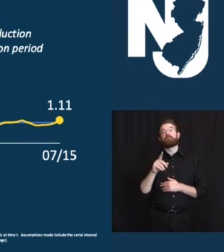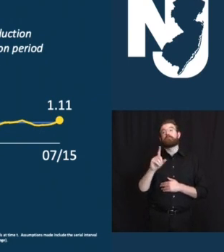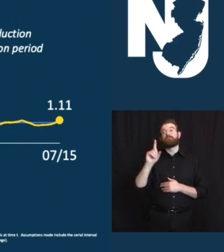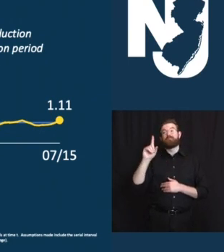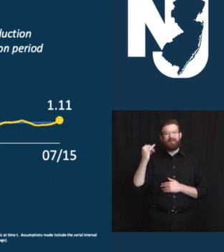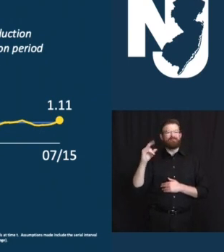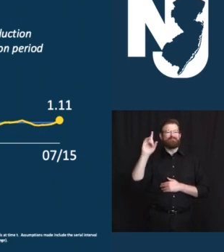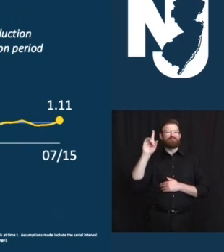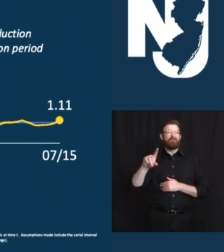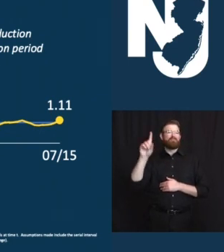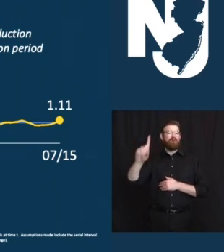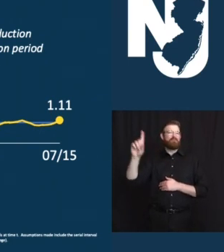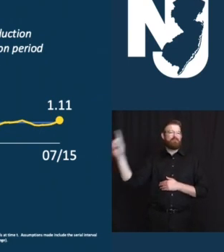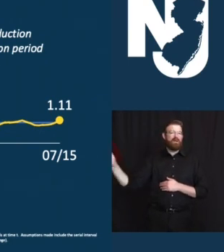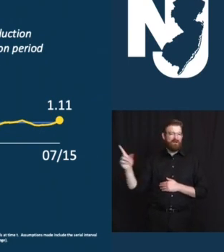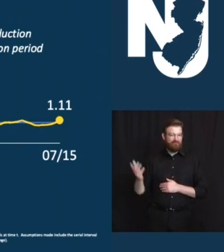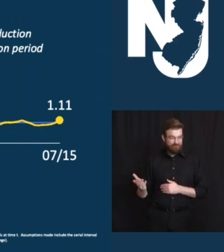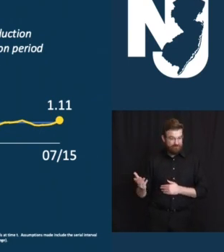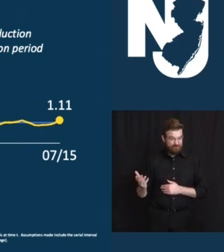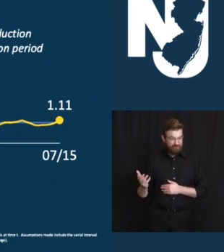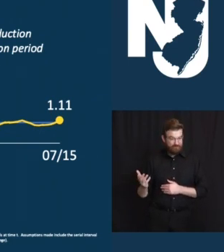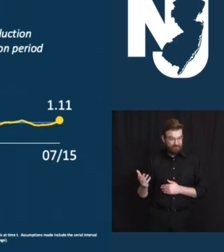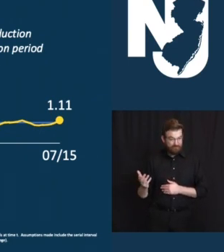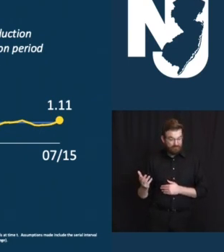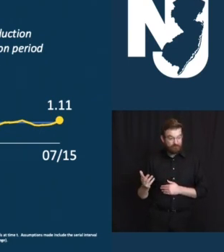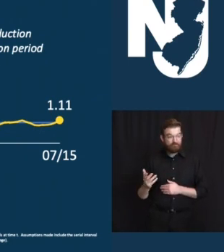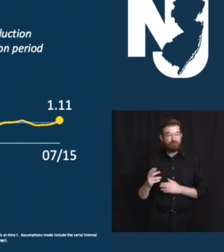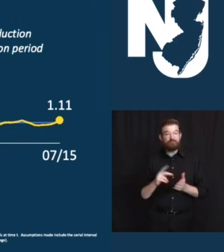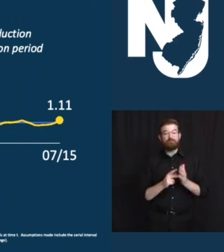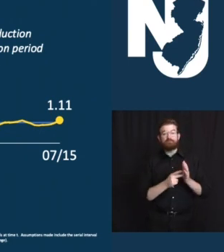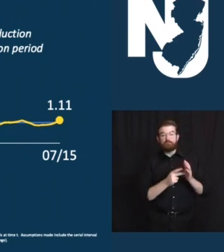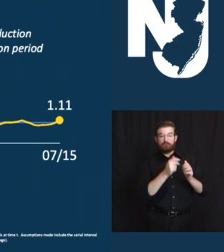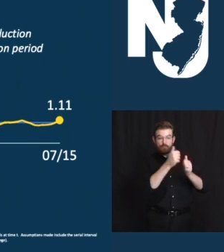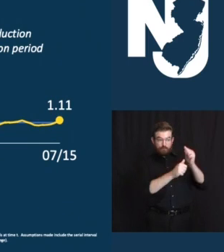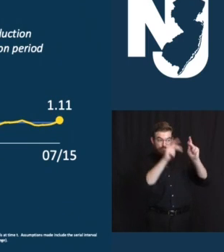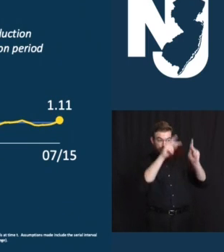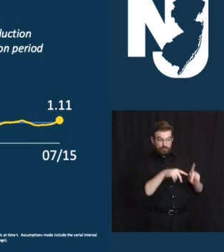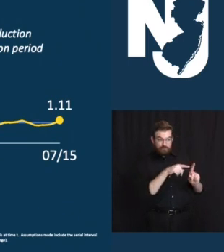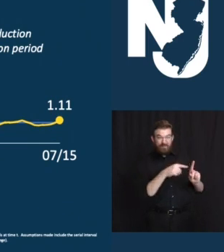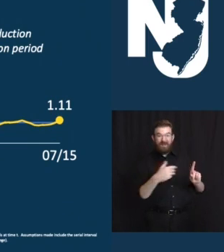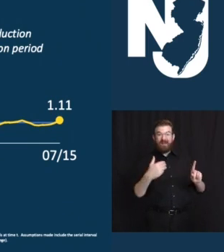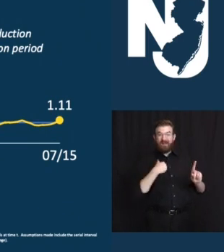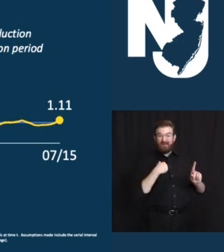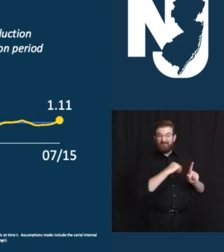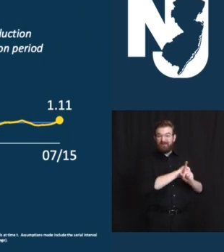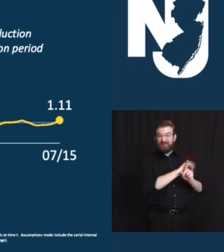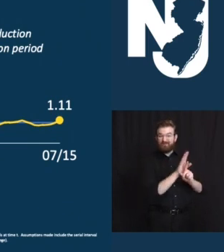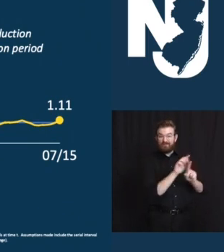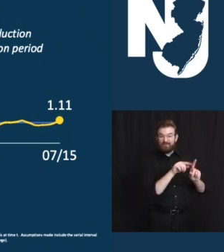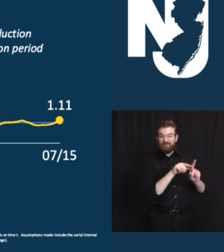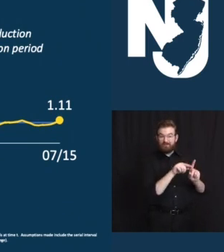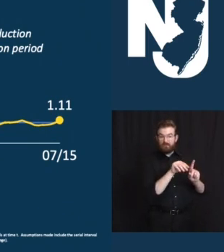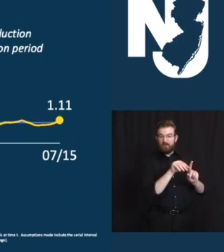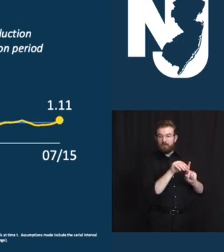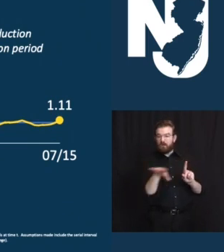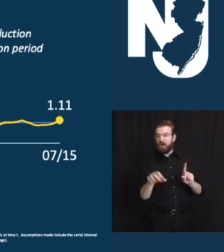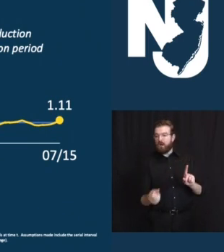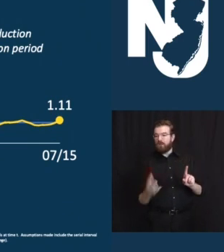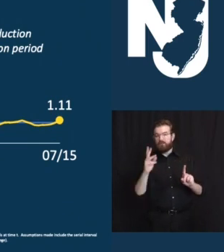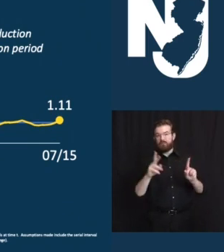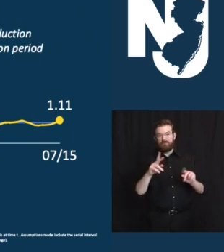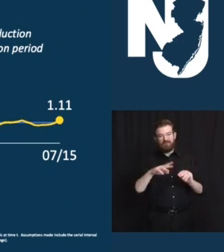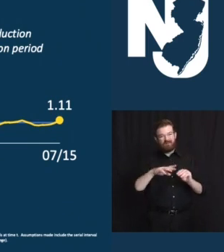This means that each new positive case is leading to one or slightly more than one more positive case. Folks, we need to get